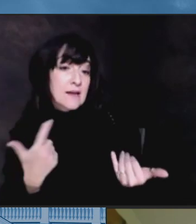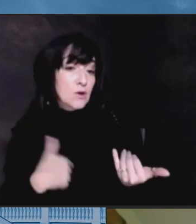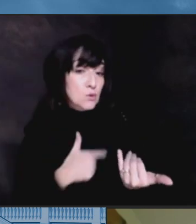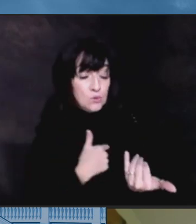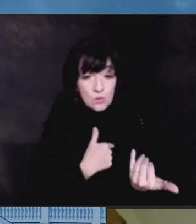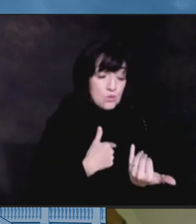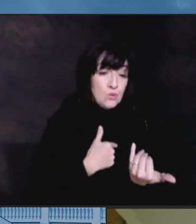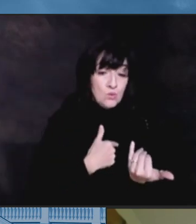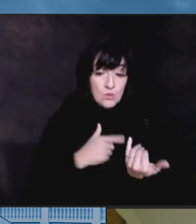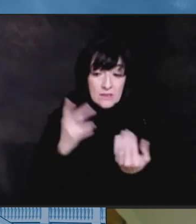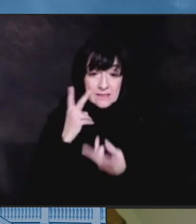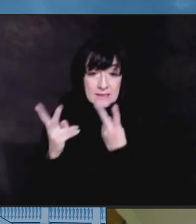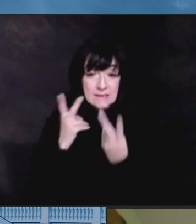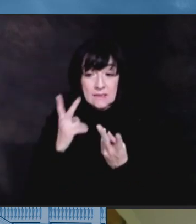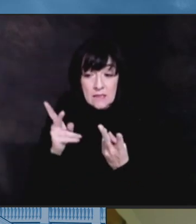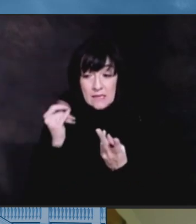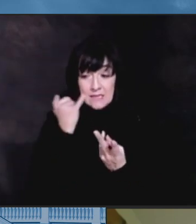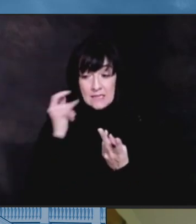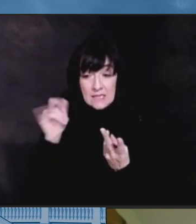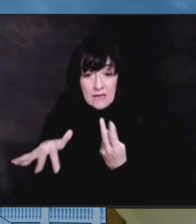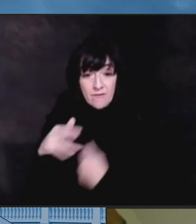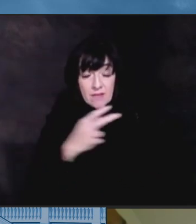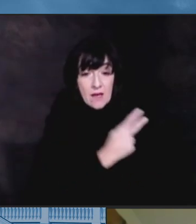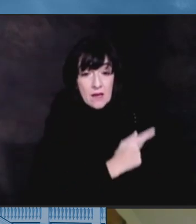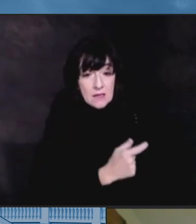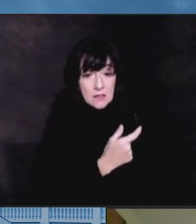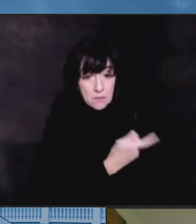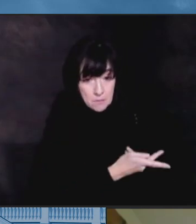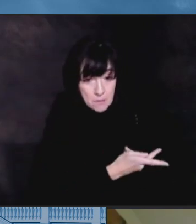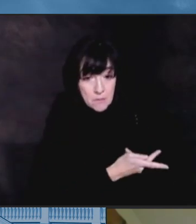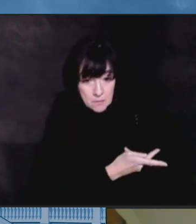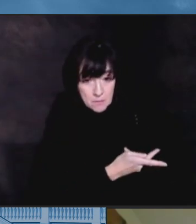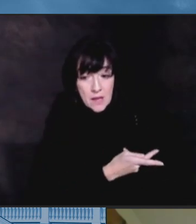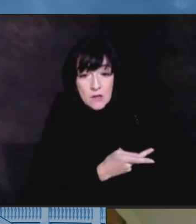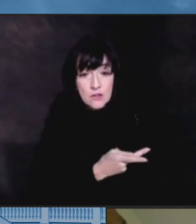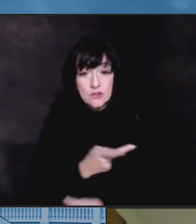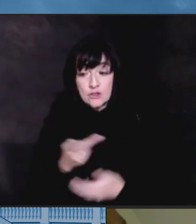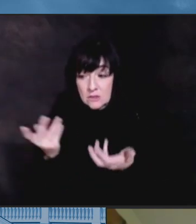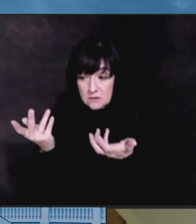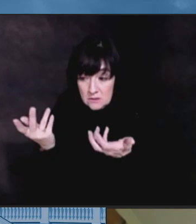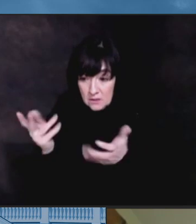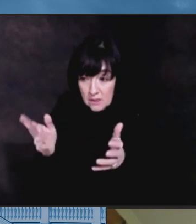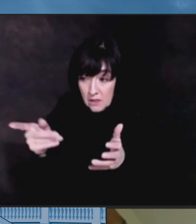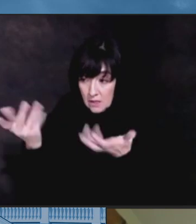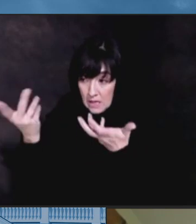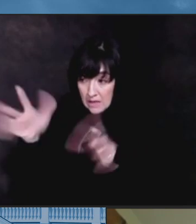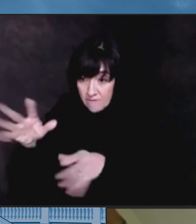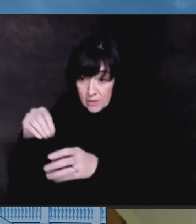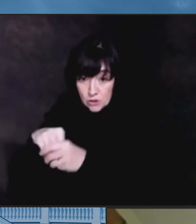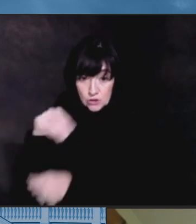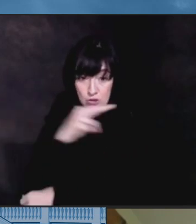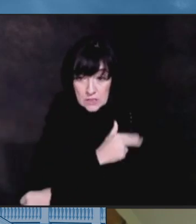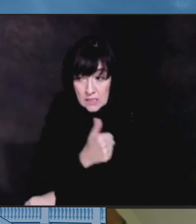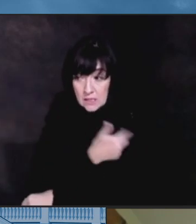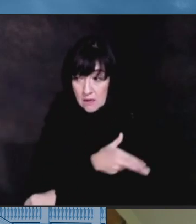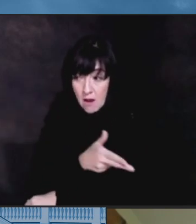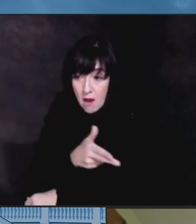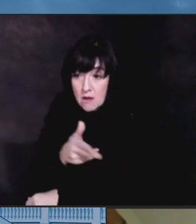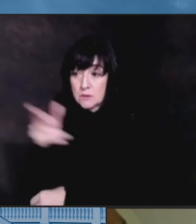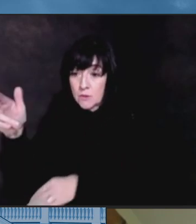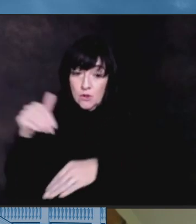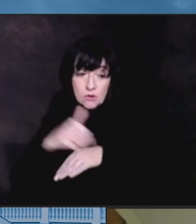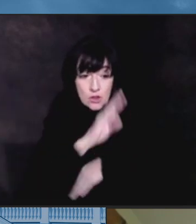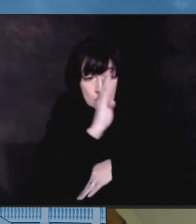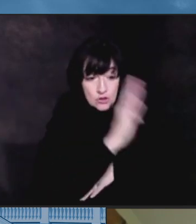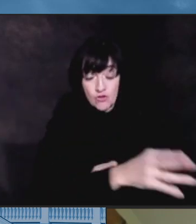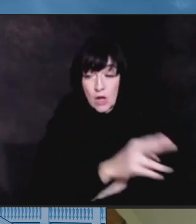hospitals, and I know Bay Health has released a number of those patients to the Genesis facility in Milford there, so